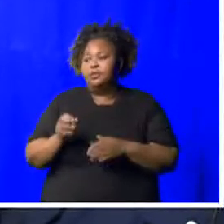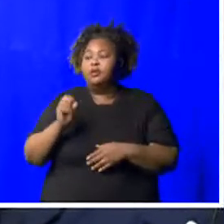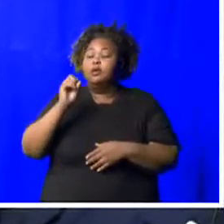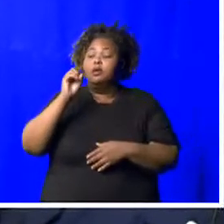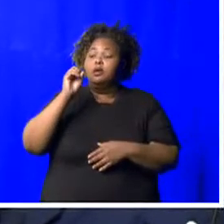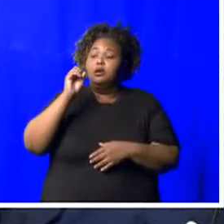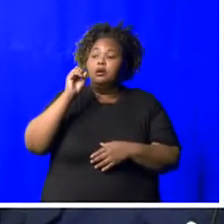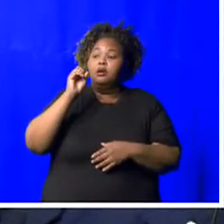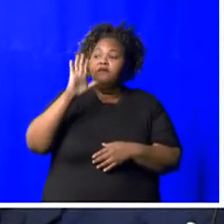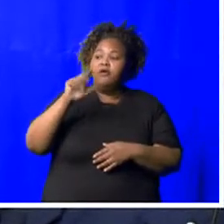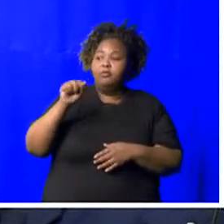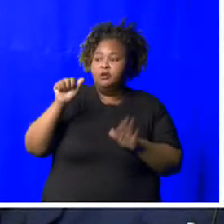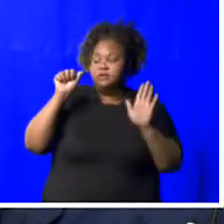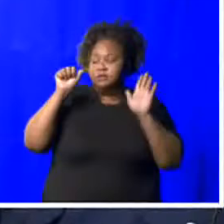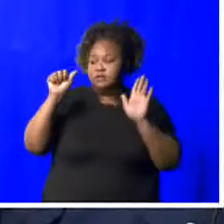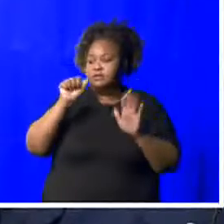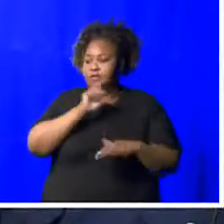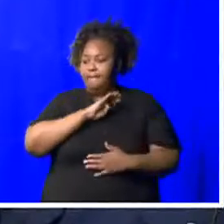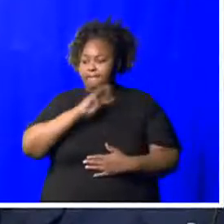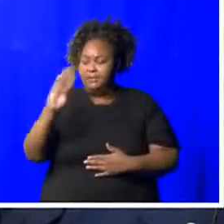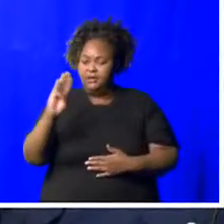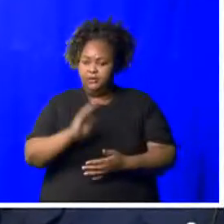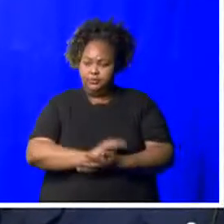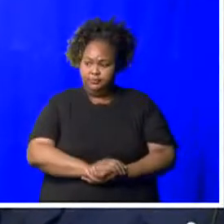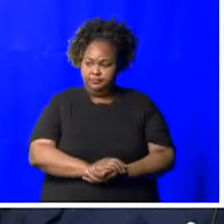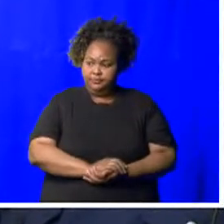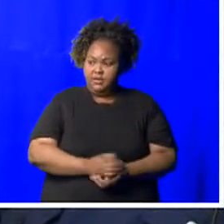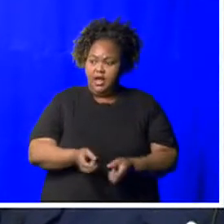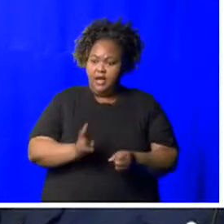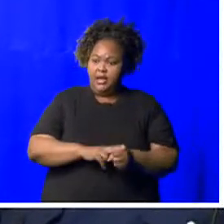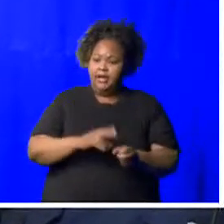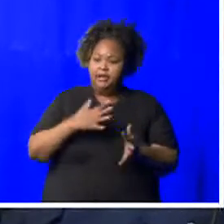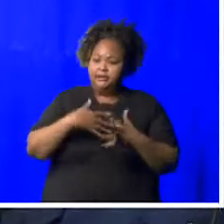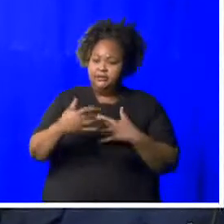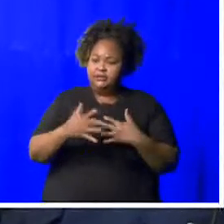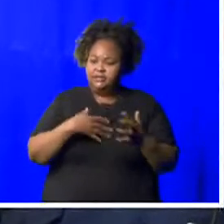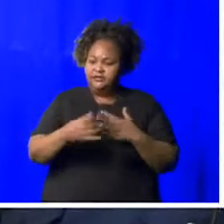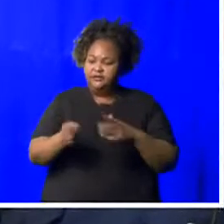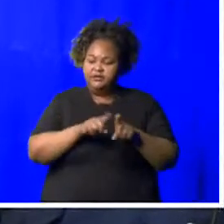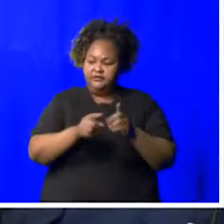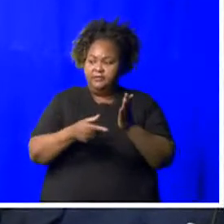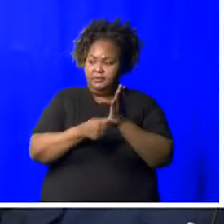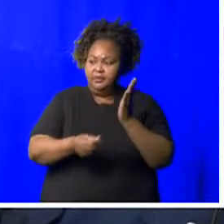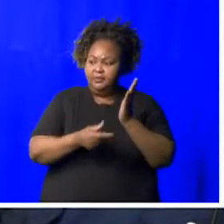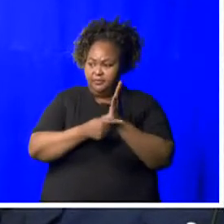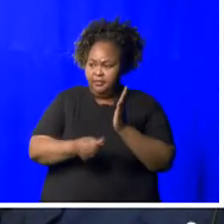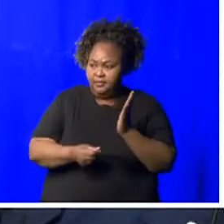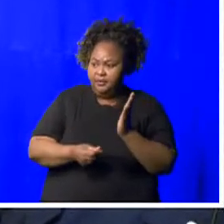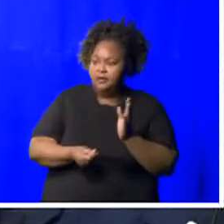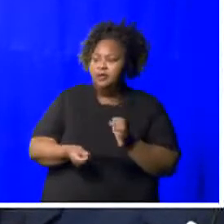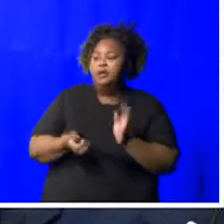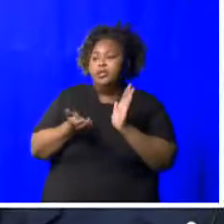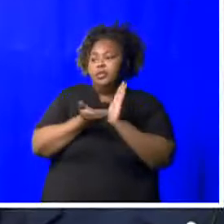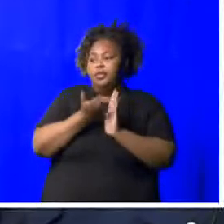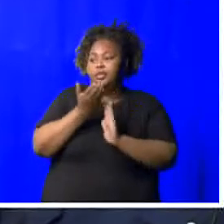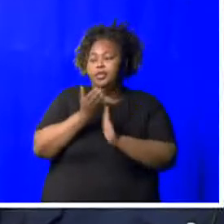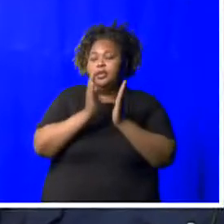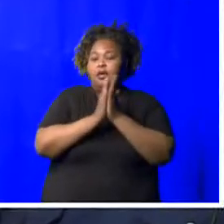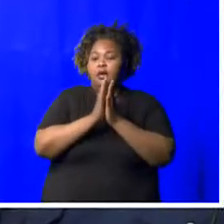emalangeni. Mr. Speaker, taxes on goods and services, excluding SACU receipts, are expected to increase